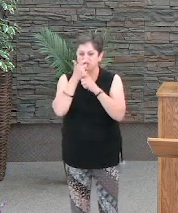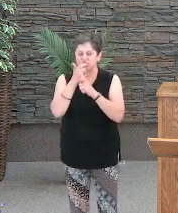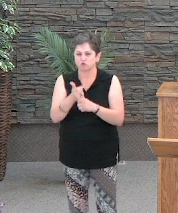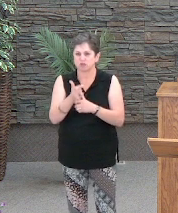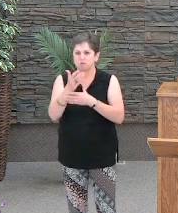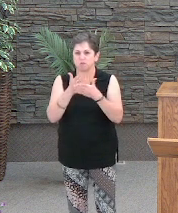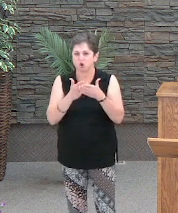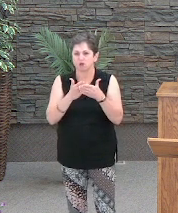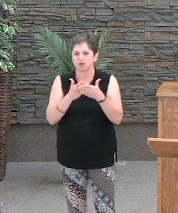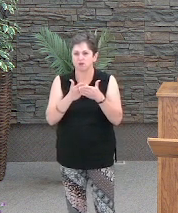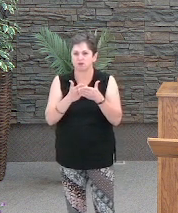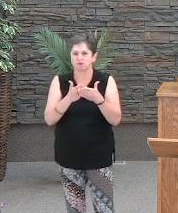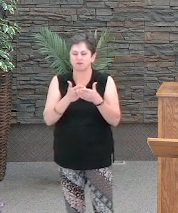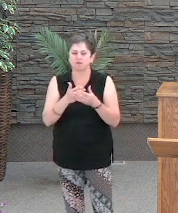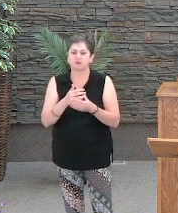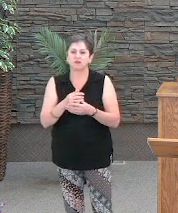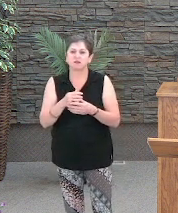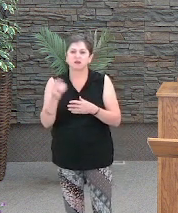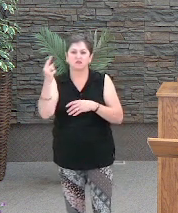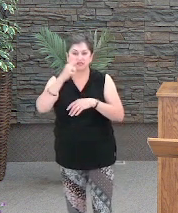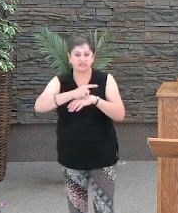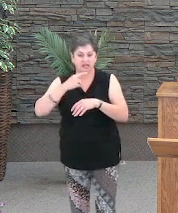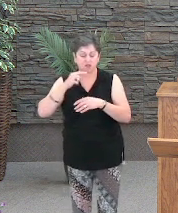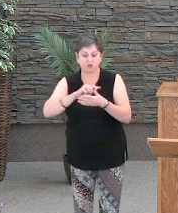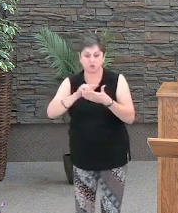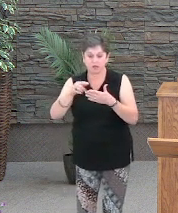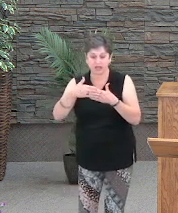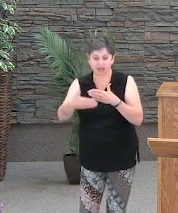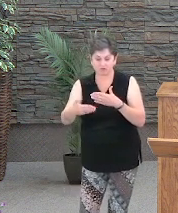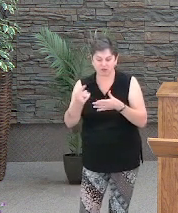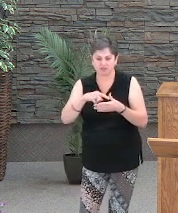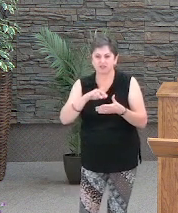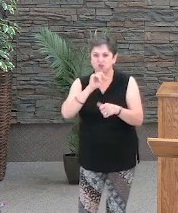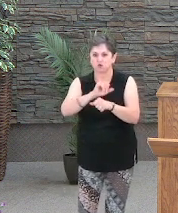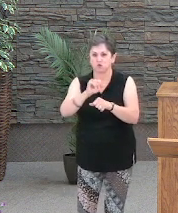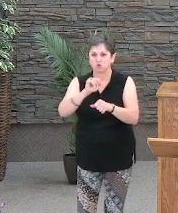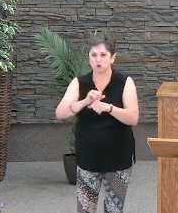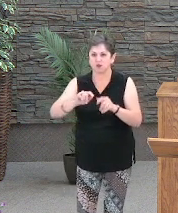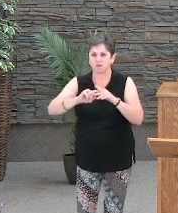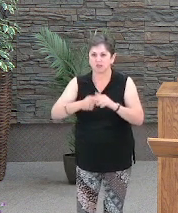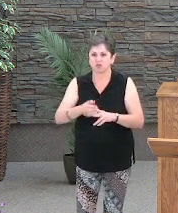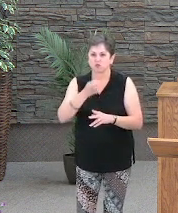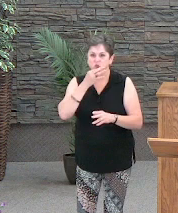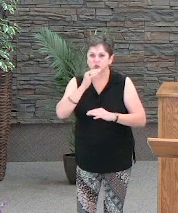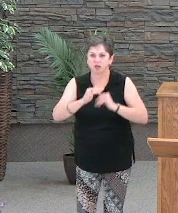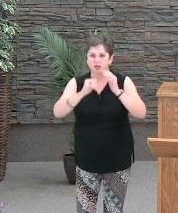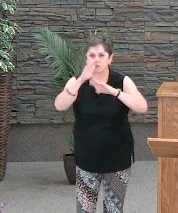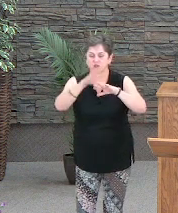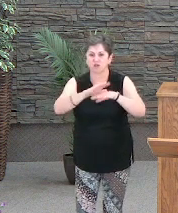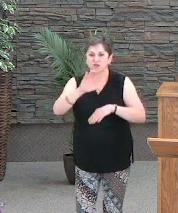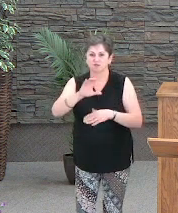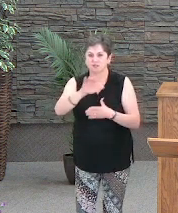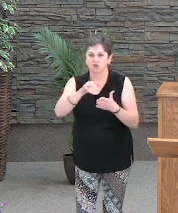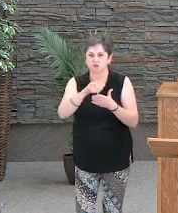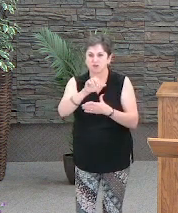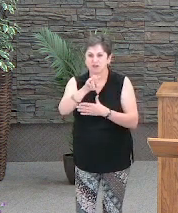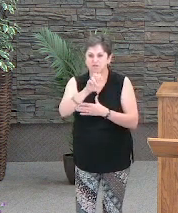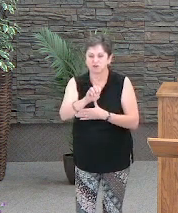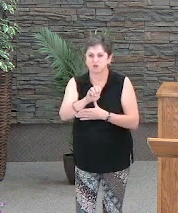interesting portion of it. The week after he gets here, it says, work begins soon on a building on Central